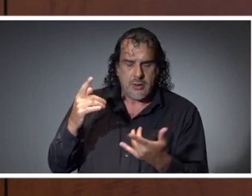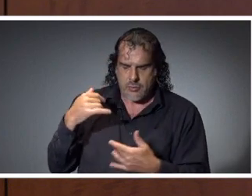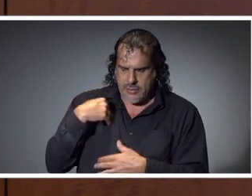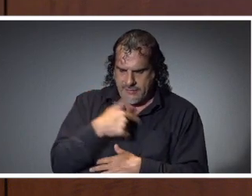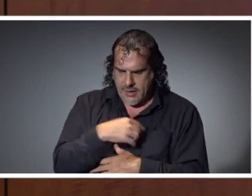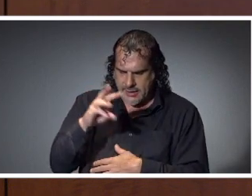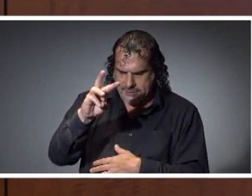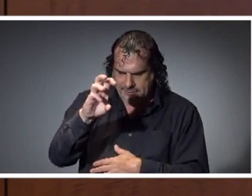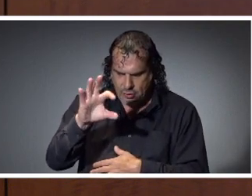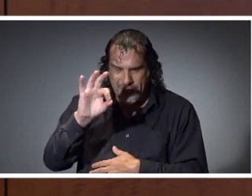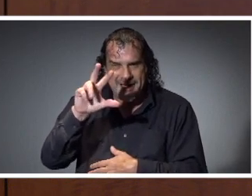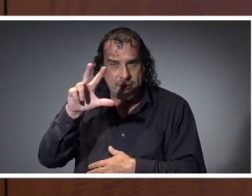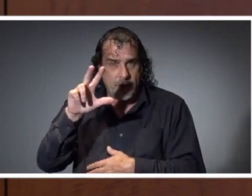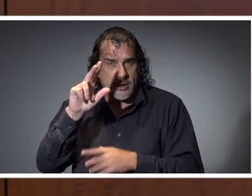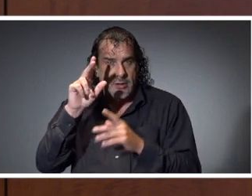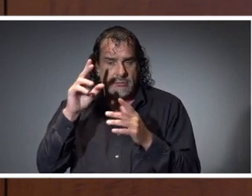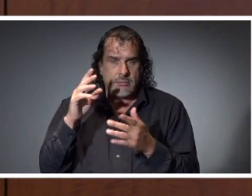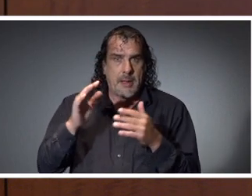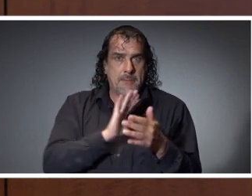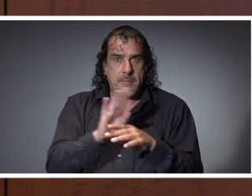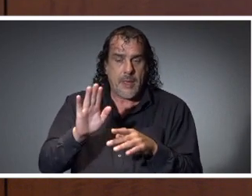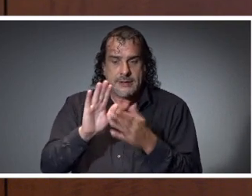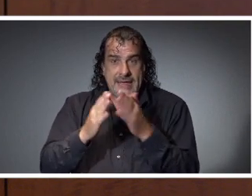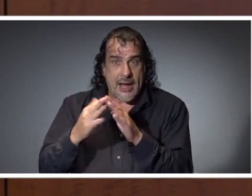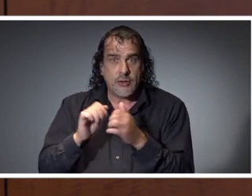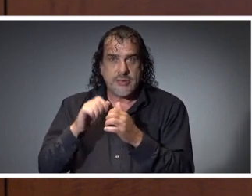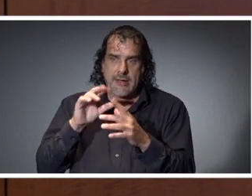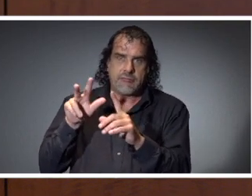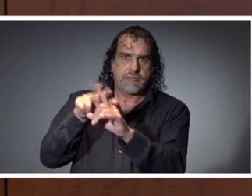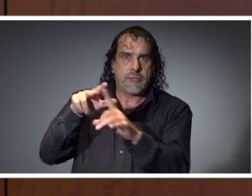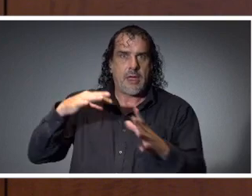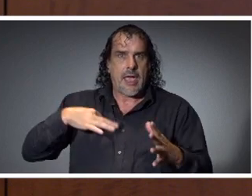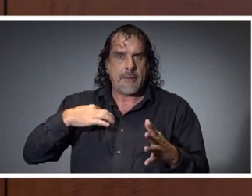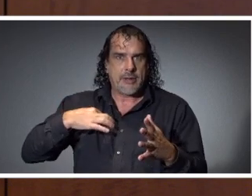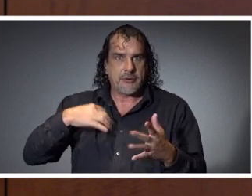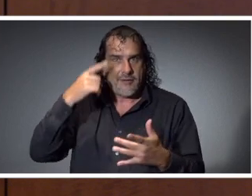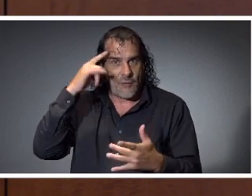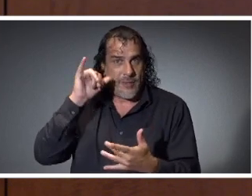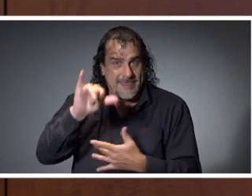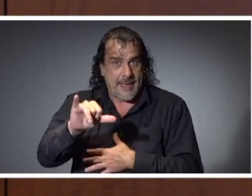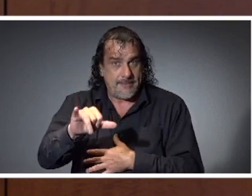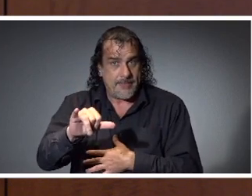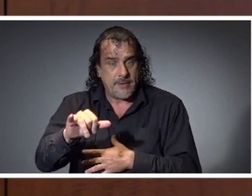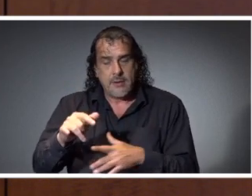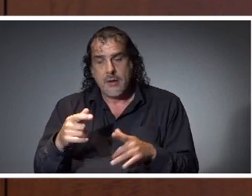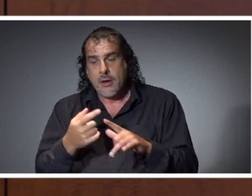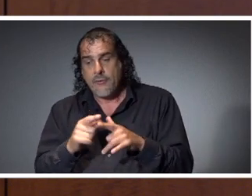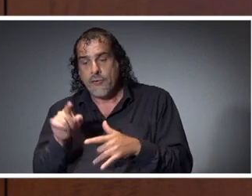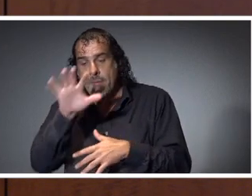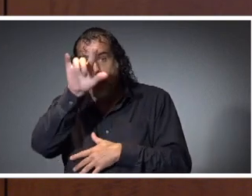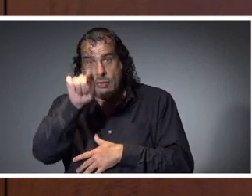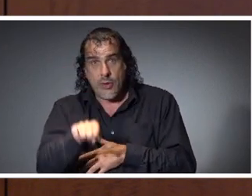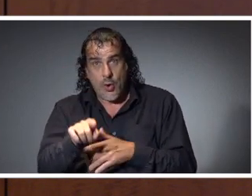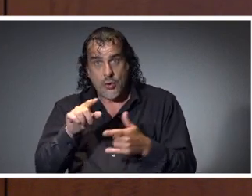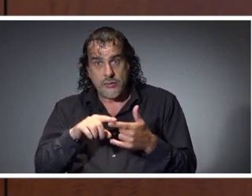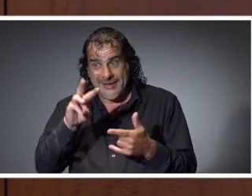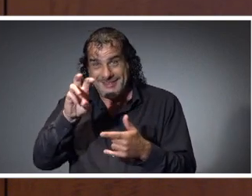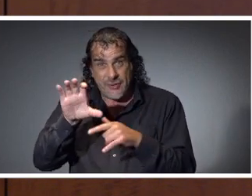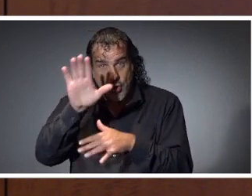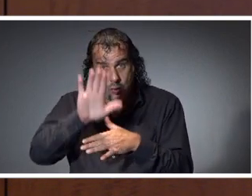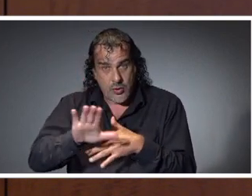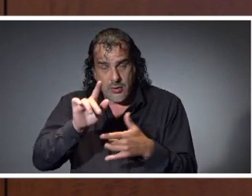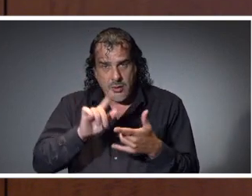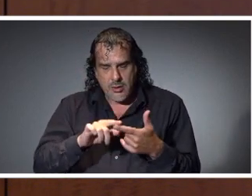693 applications for the Emergency Relief Fund. Of those number of applications, we've only